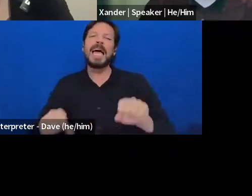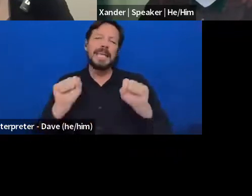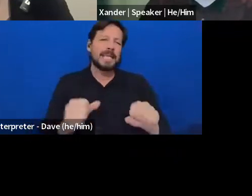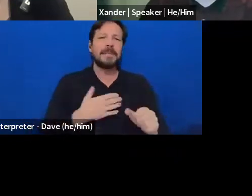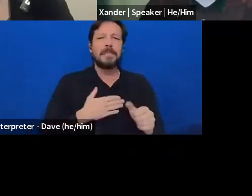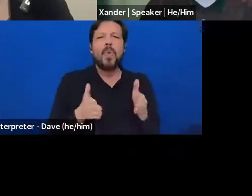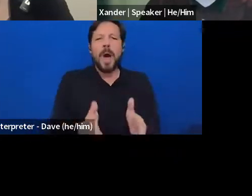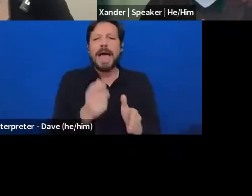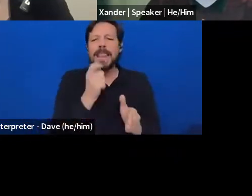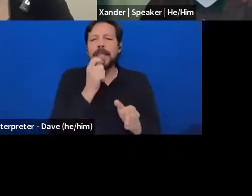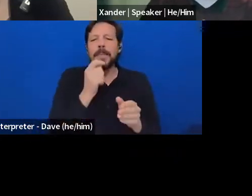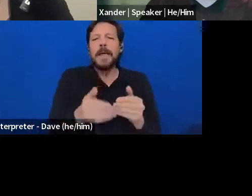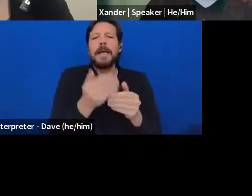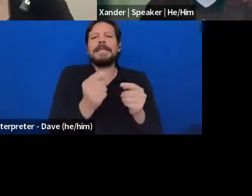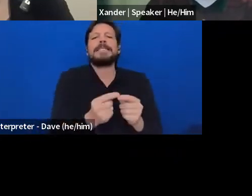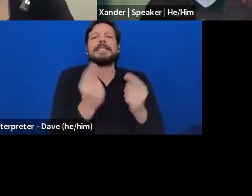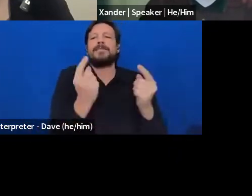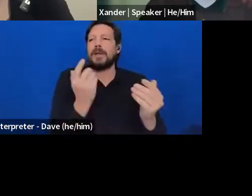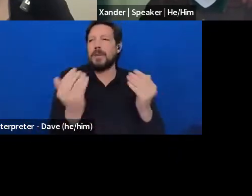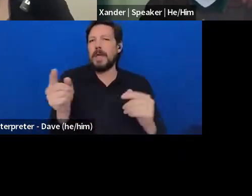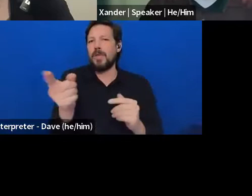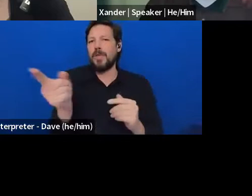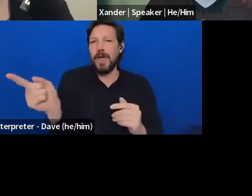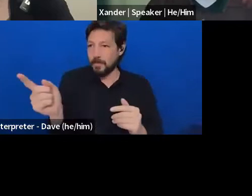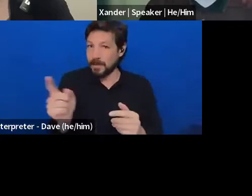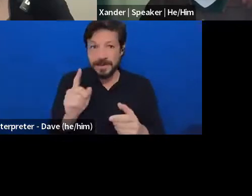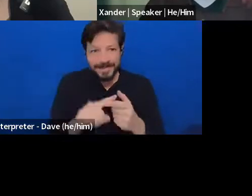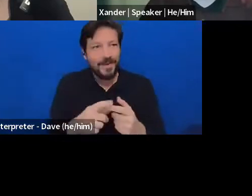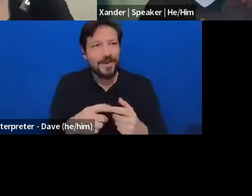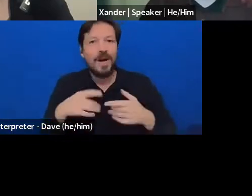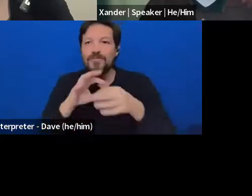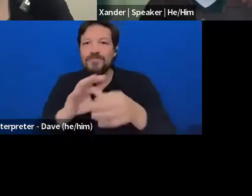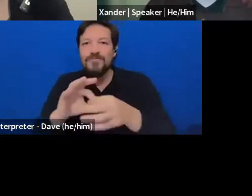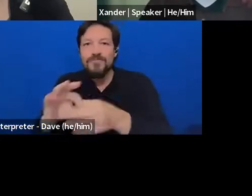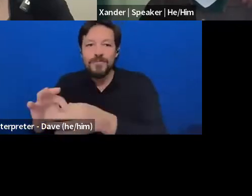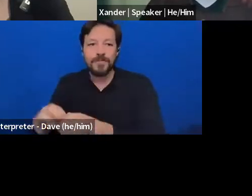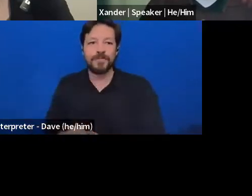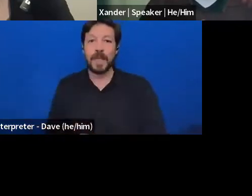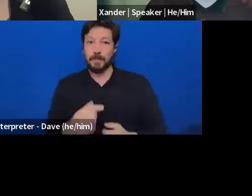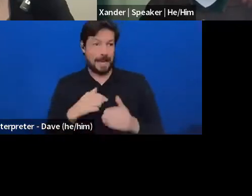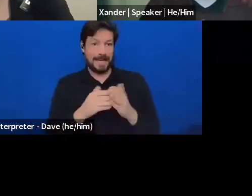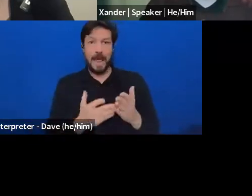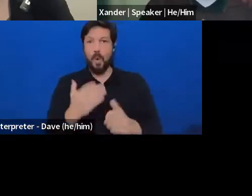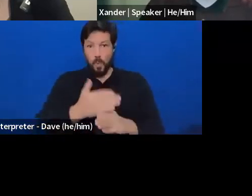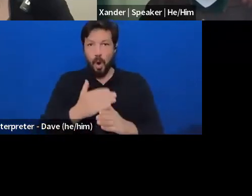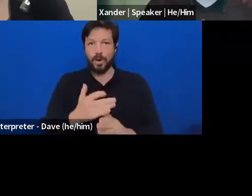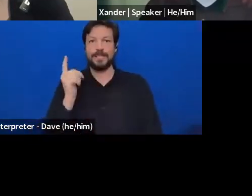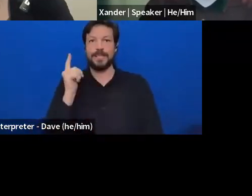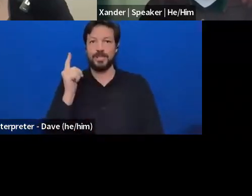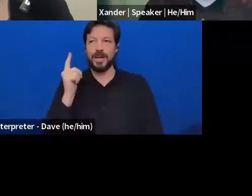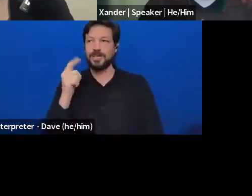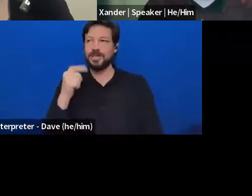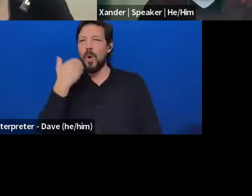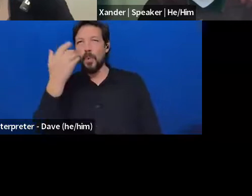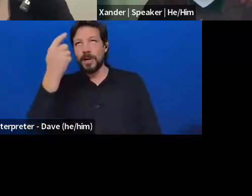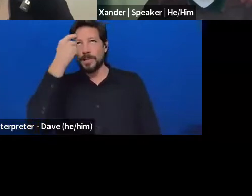still able to join in. And as a teacher now, these things just make, like, I just think about these things when I'm doing my